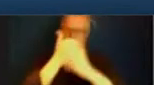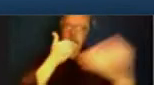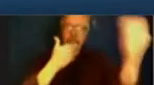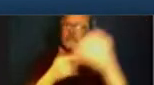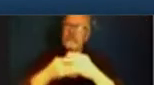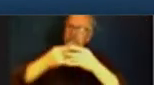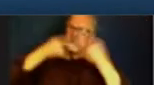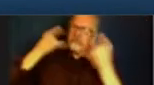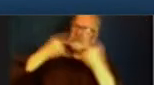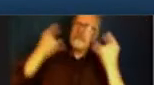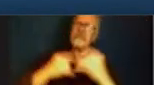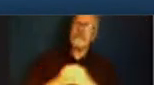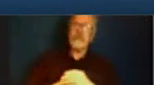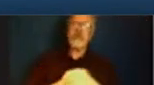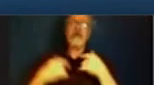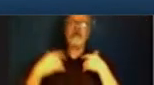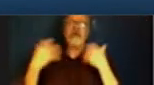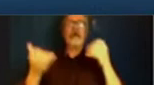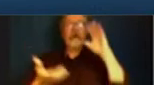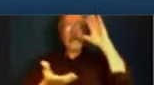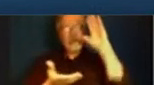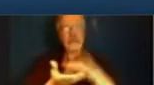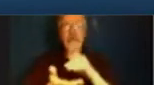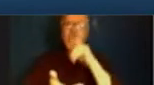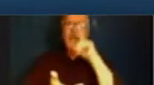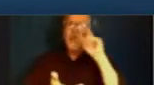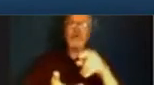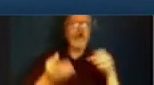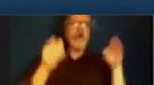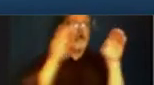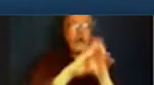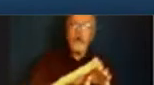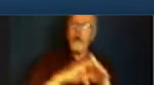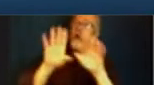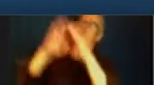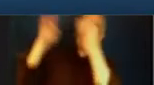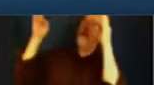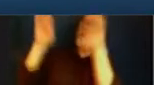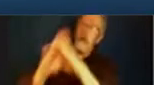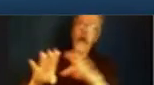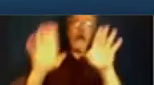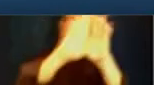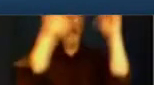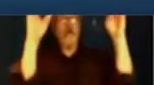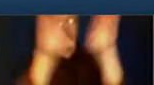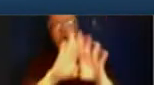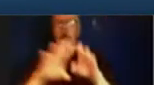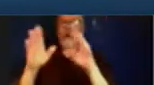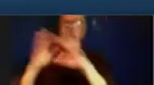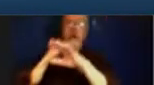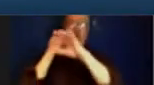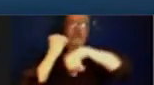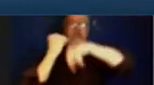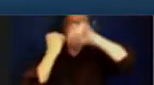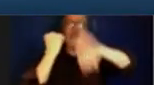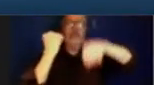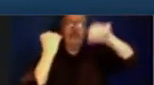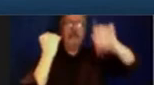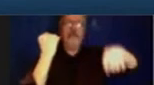there may be some disruption in a classroom in the future, but we want to minimize those so that we can keep our schools